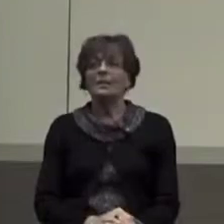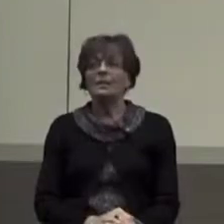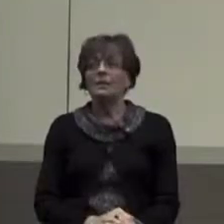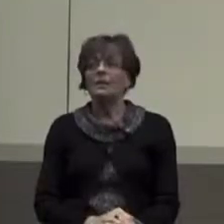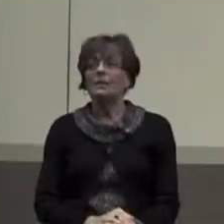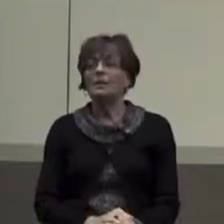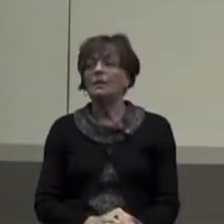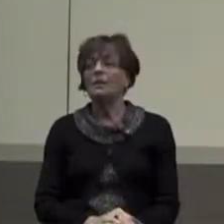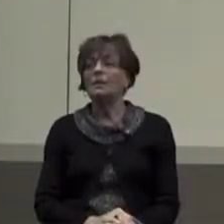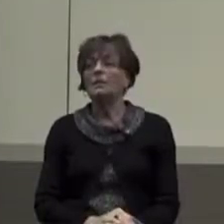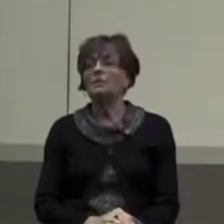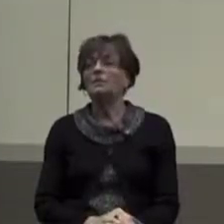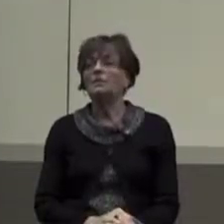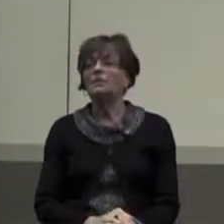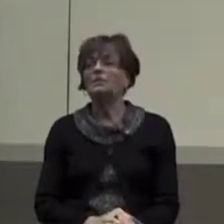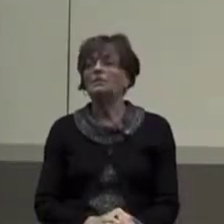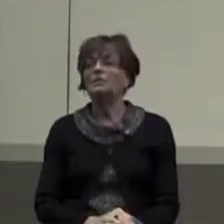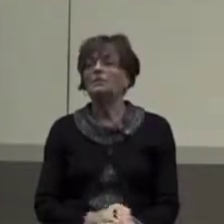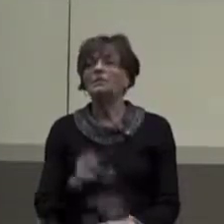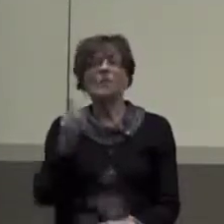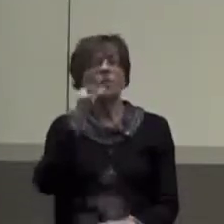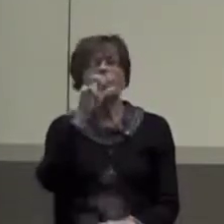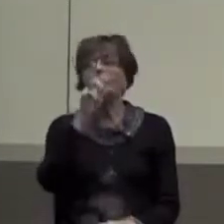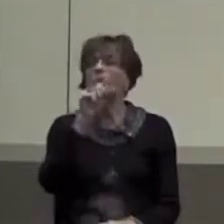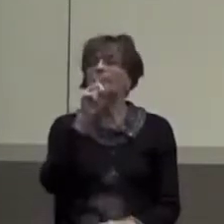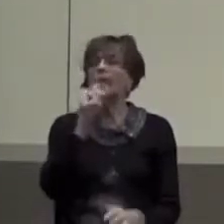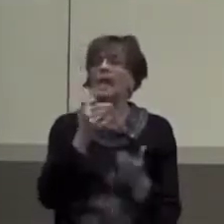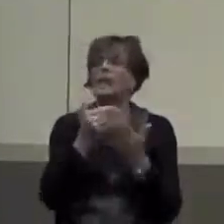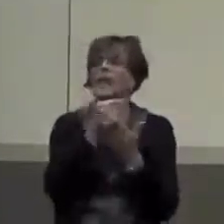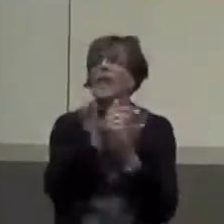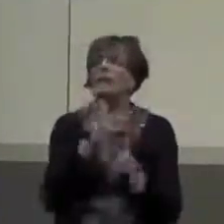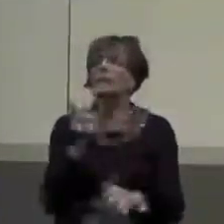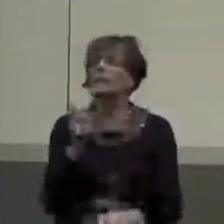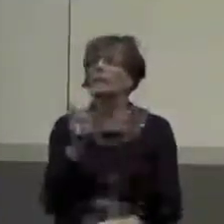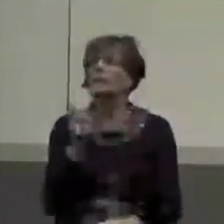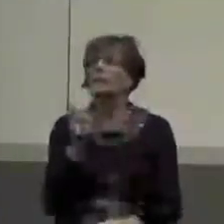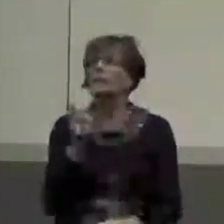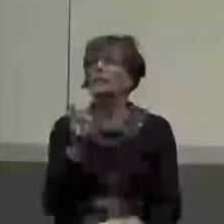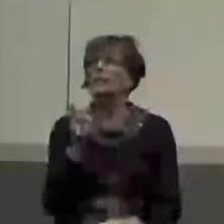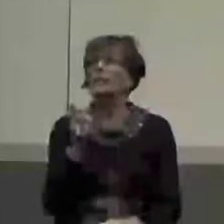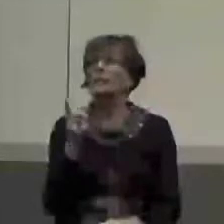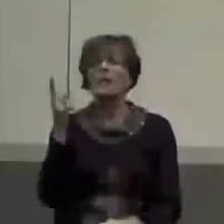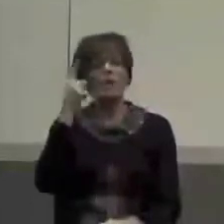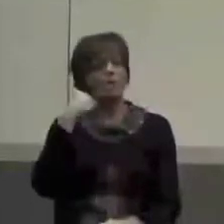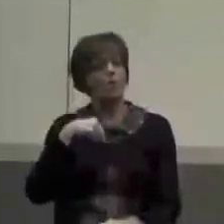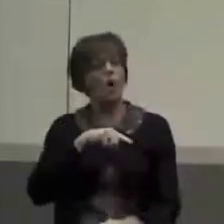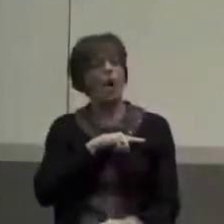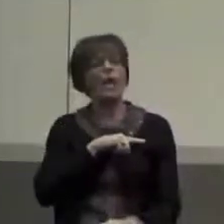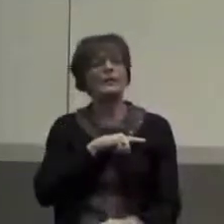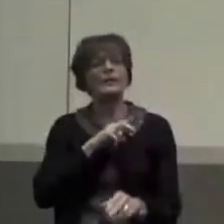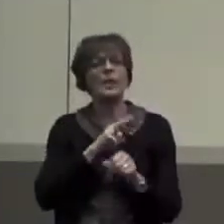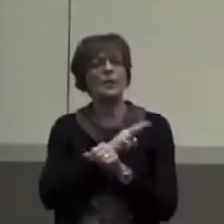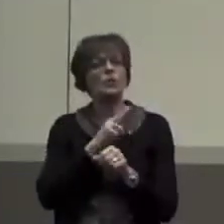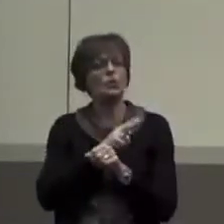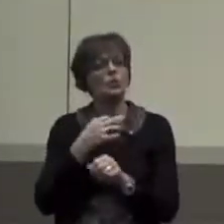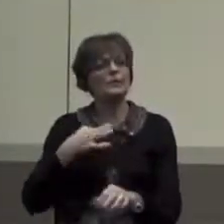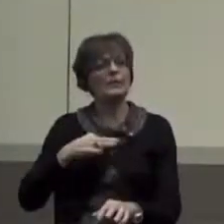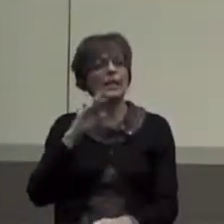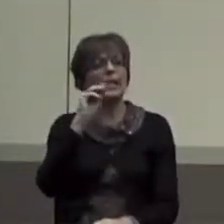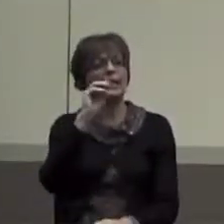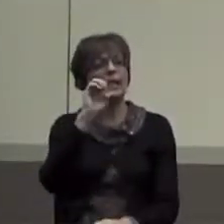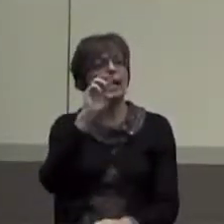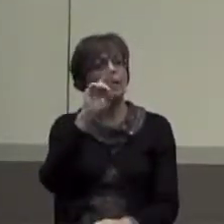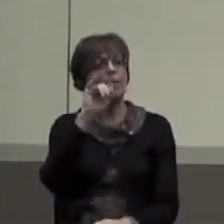Sure. Data collected school-wide. Well, for us, it was using the merits and